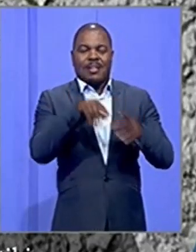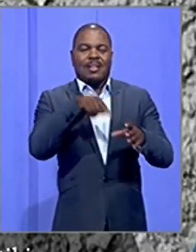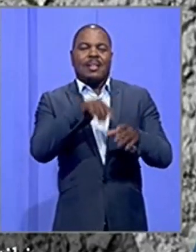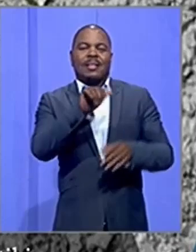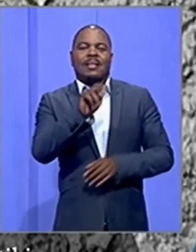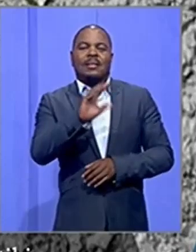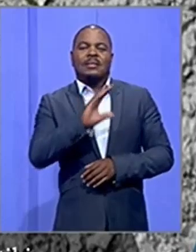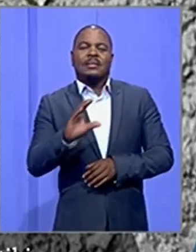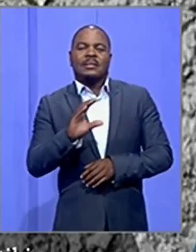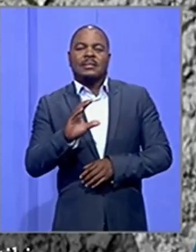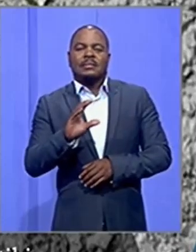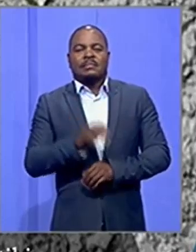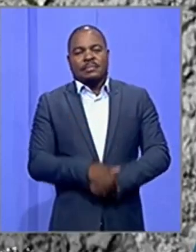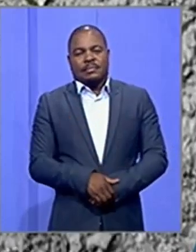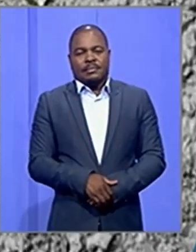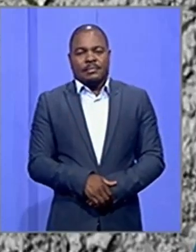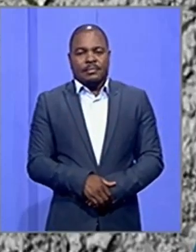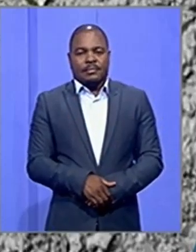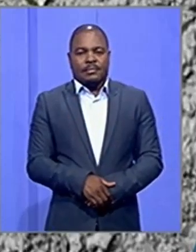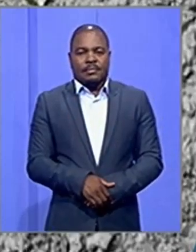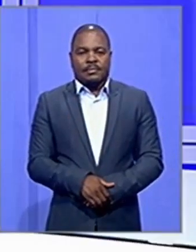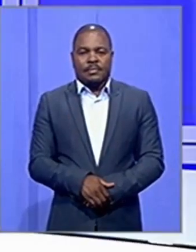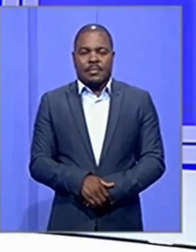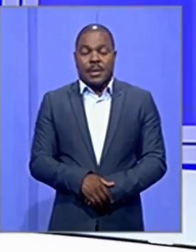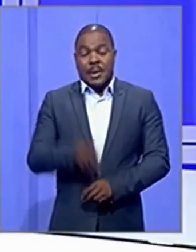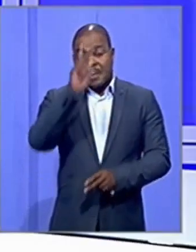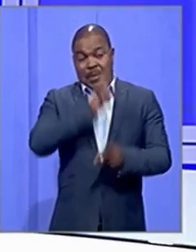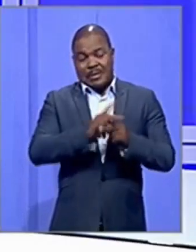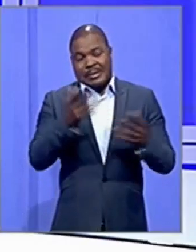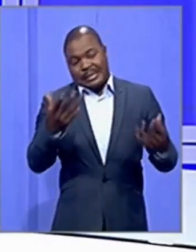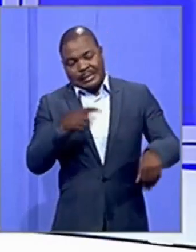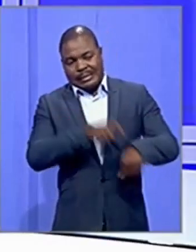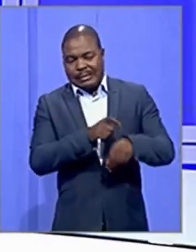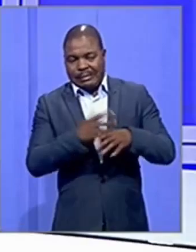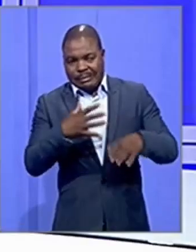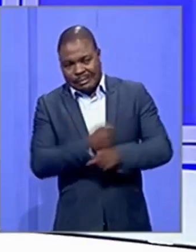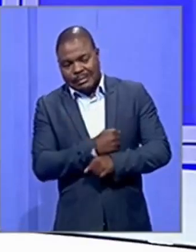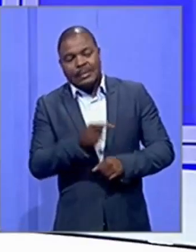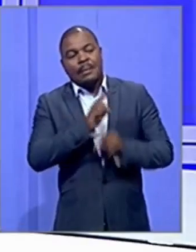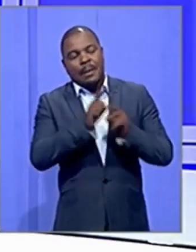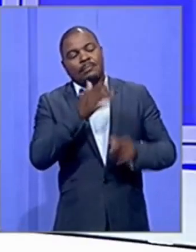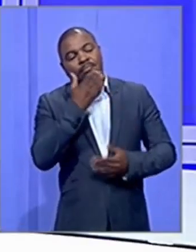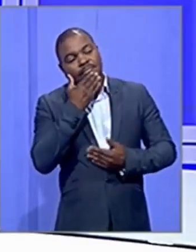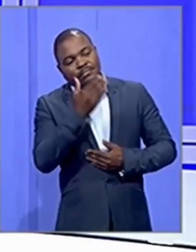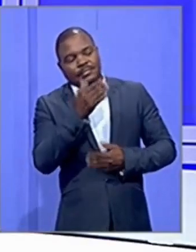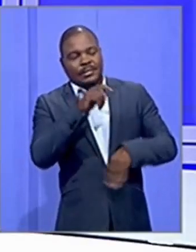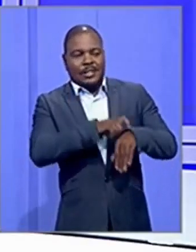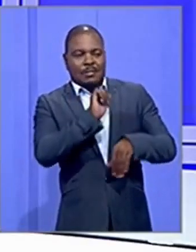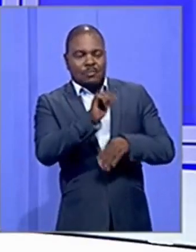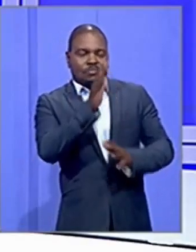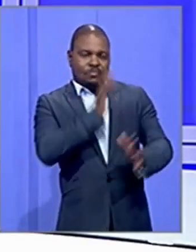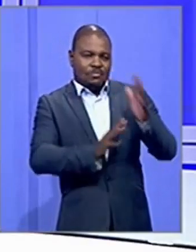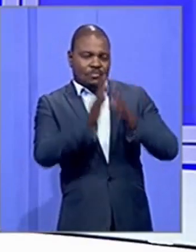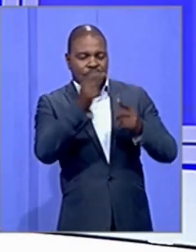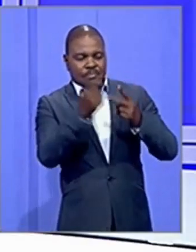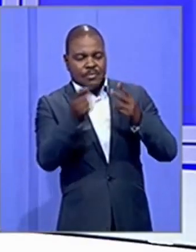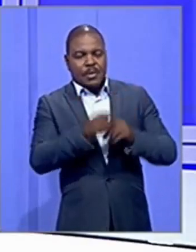hara mokga wa the African National Congress. Prof bitso la nako hle re leboela se di le o re file lona e mo ke